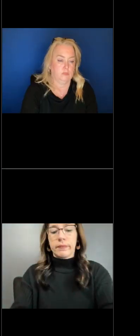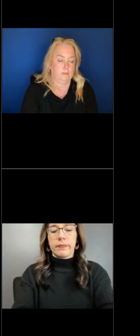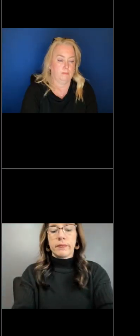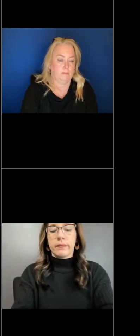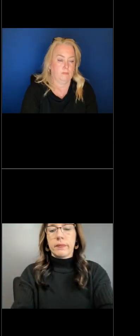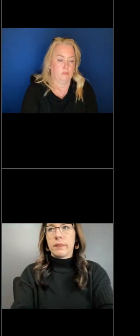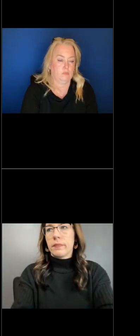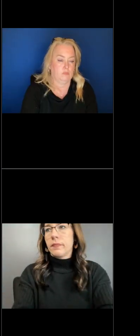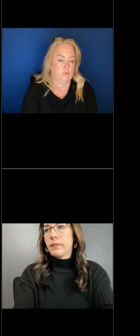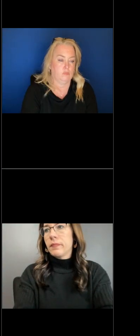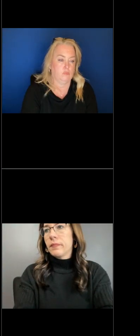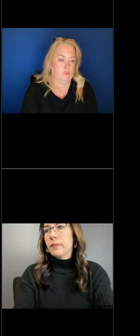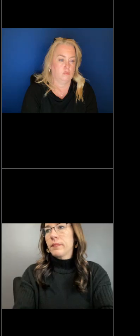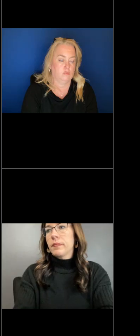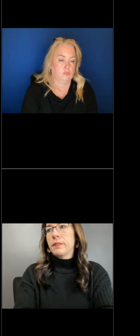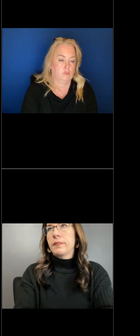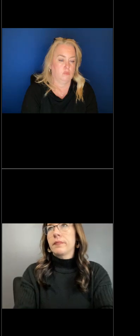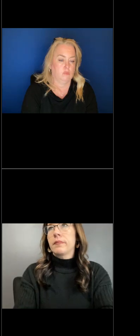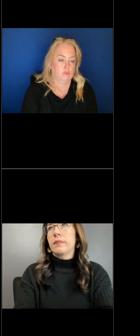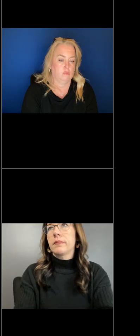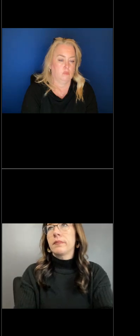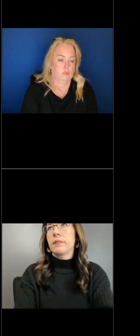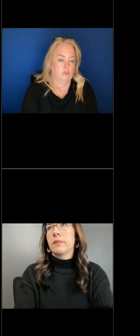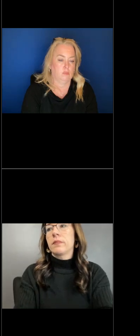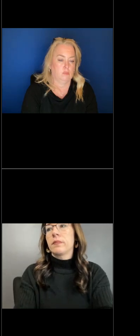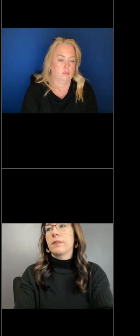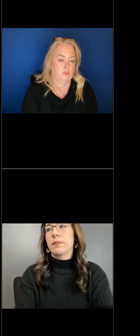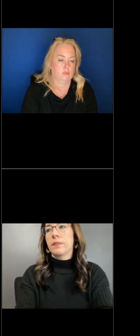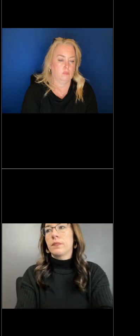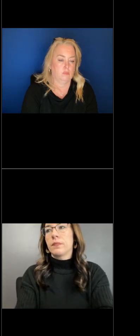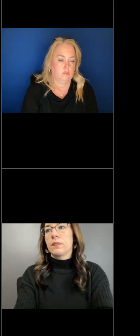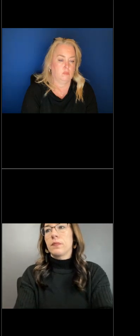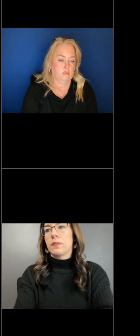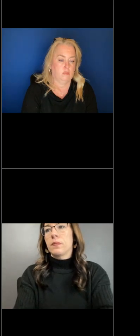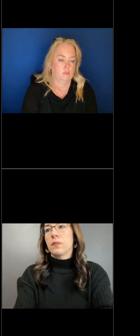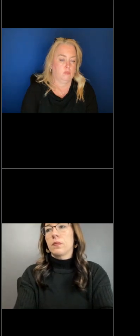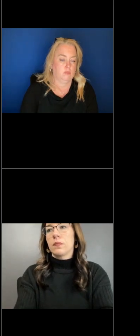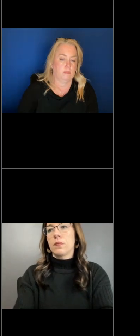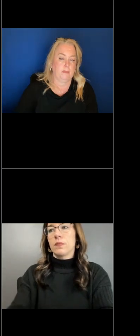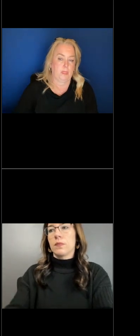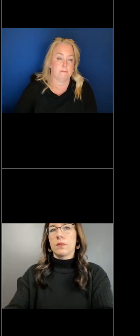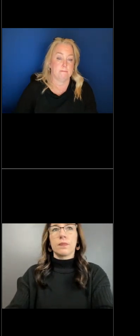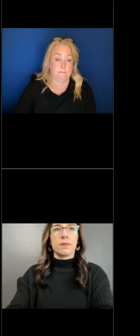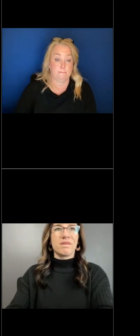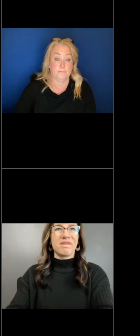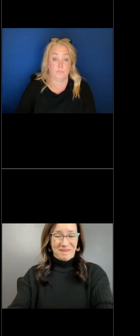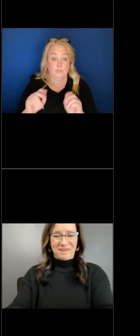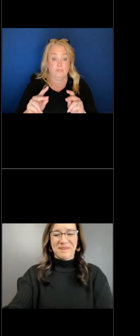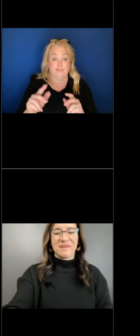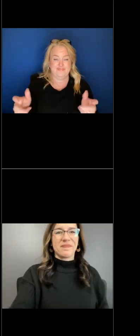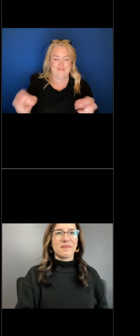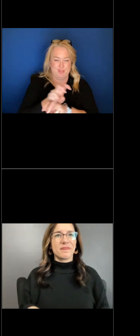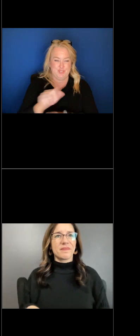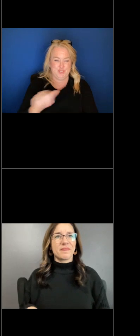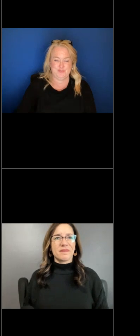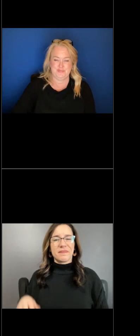And it looks like we've got just about everyone in. So with that, I'm going to close this poll. And Crystal, back to